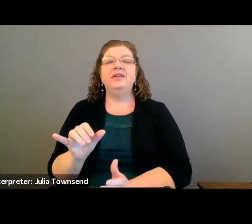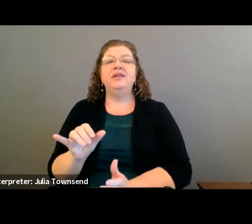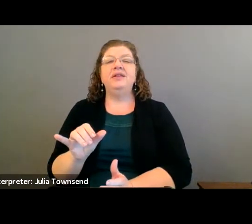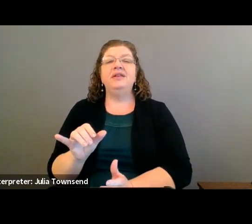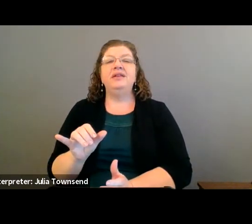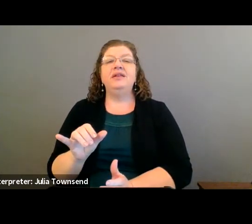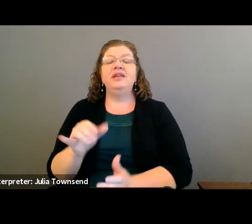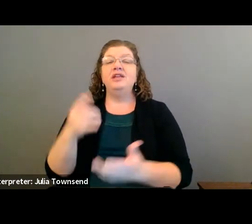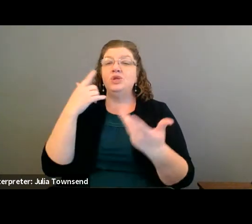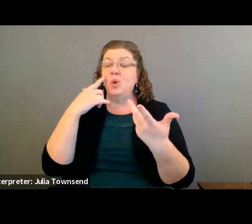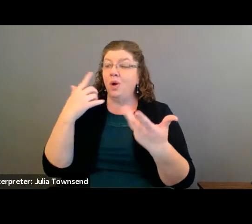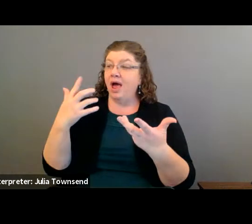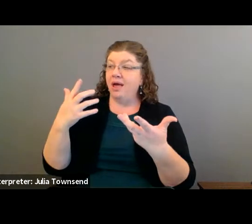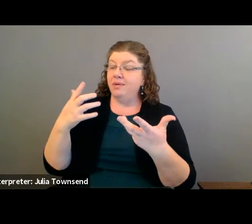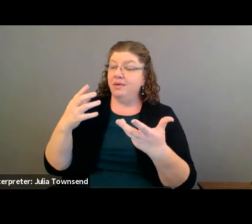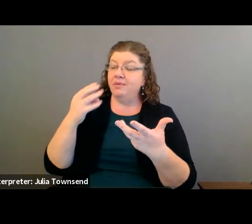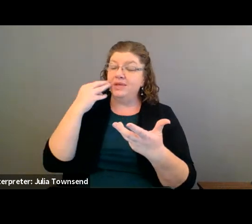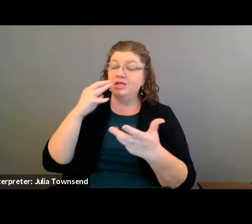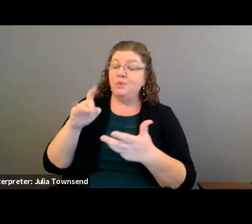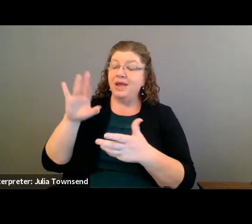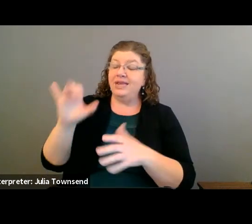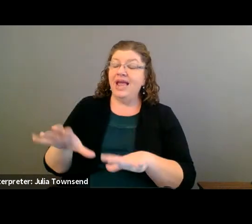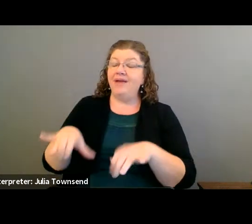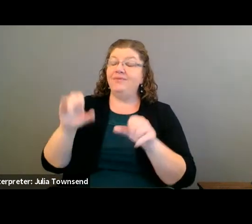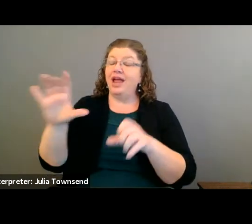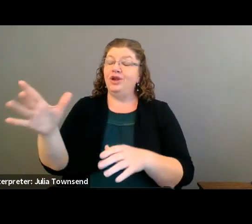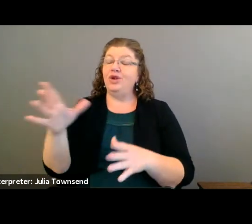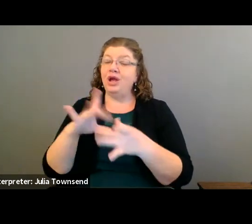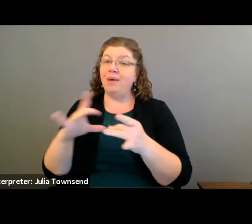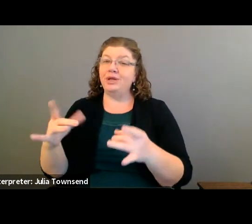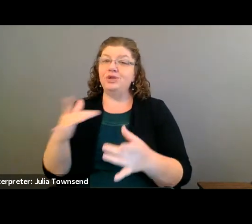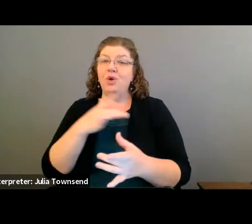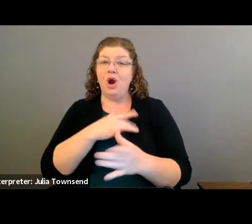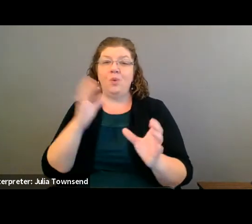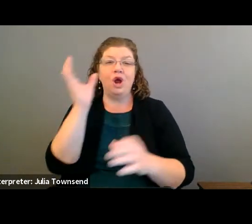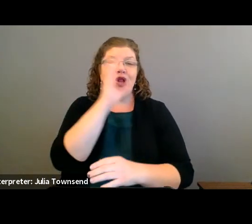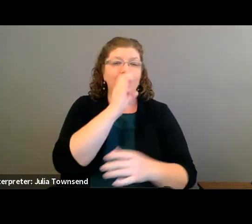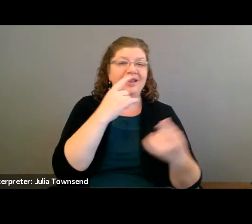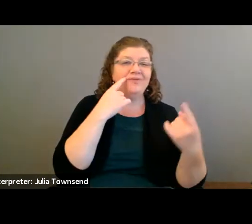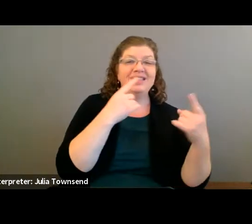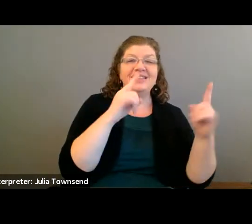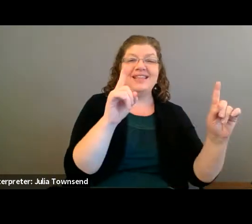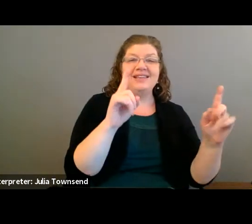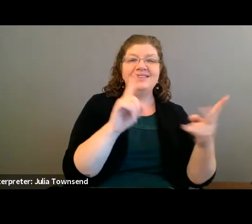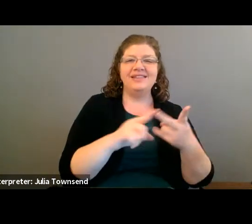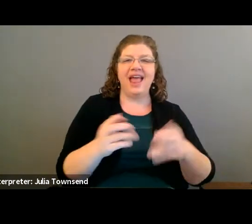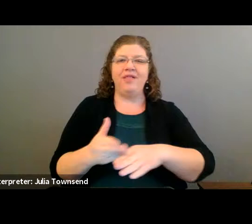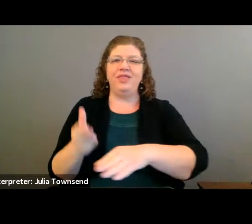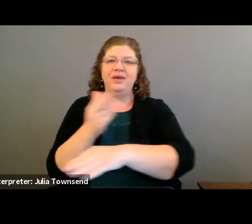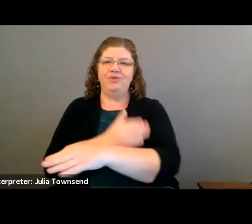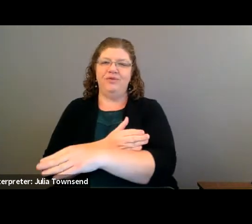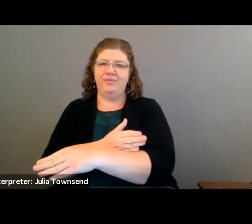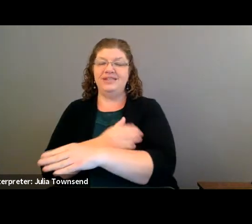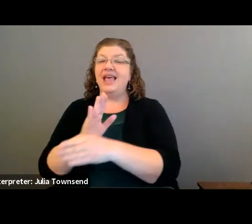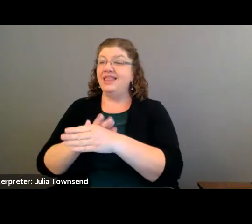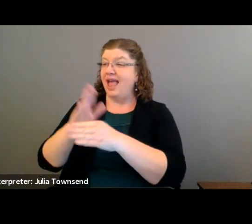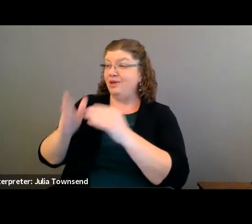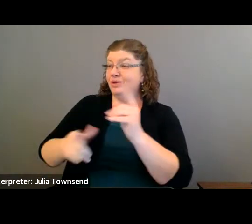taken your comments to heart. We are looking for the successes as well as the improvements. So thank you, and that concludes my